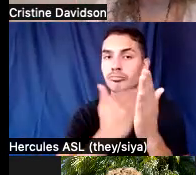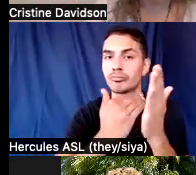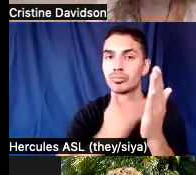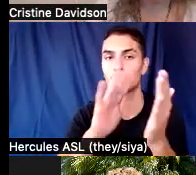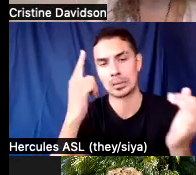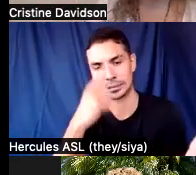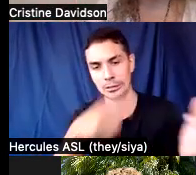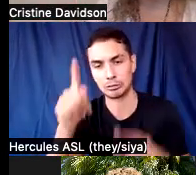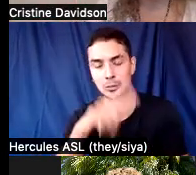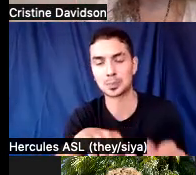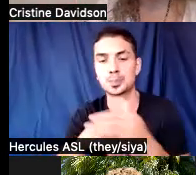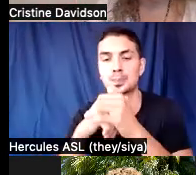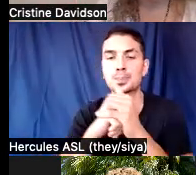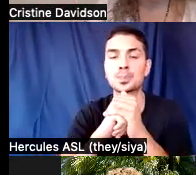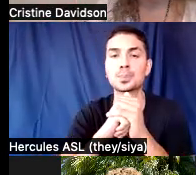conditions.